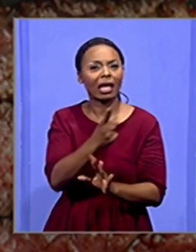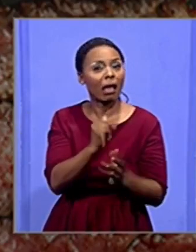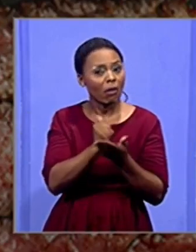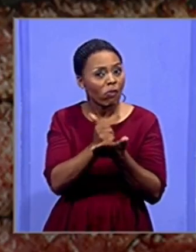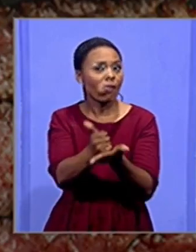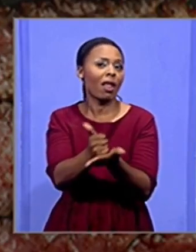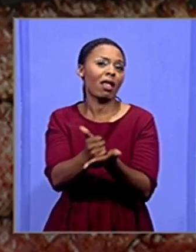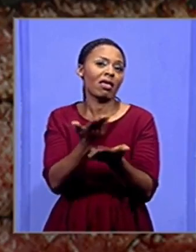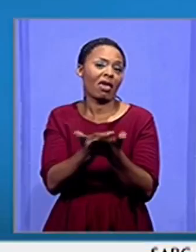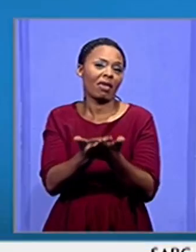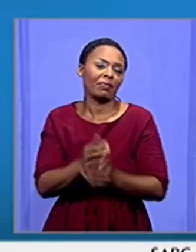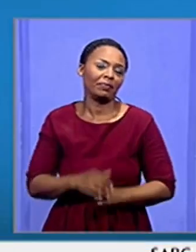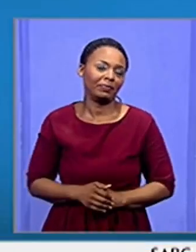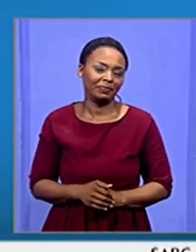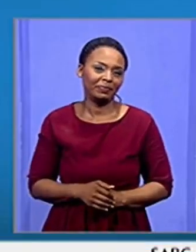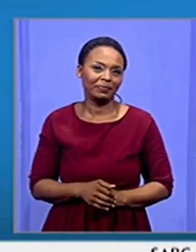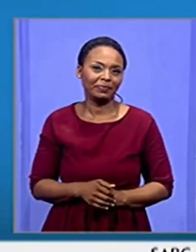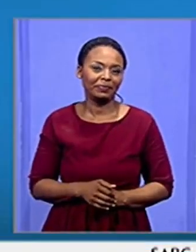phepo.